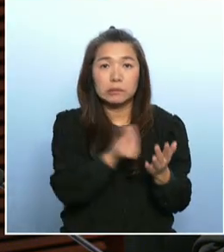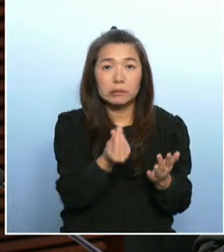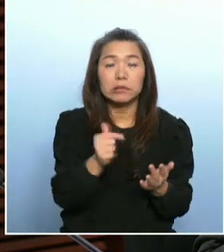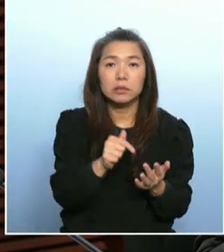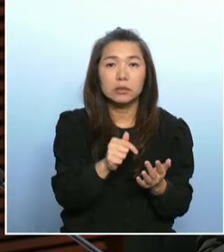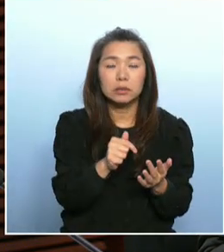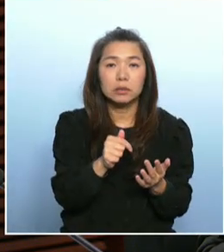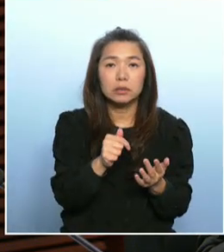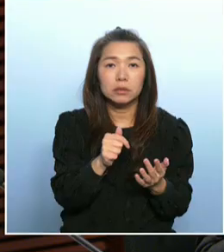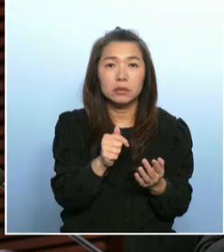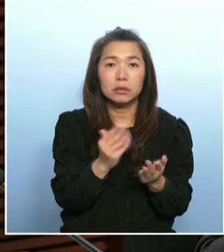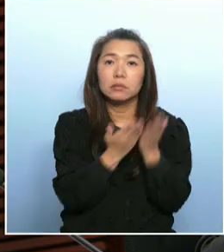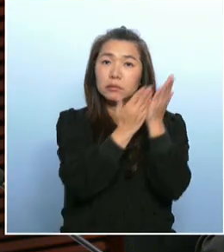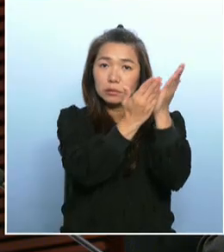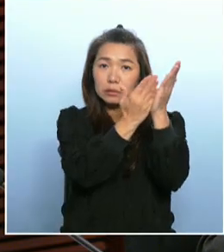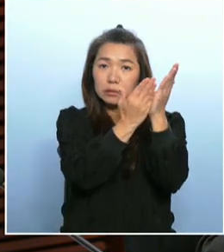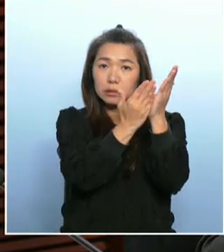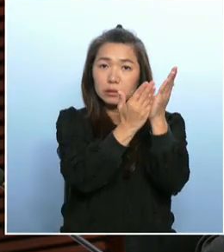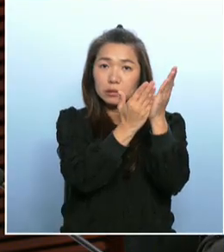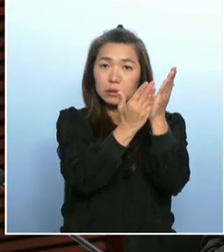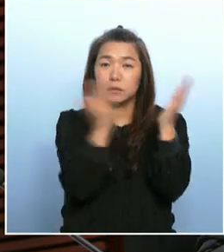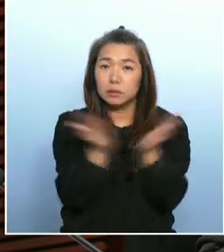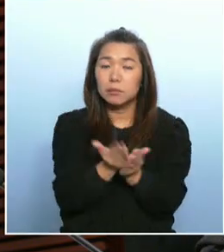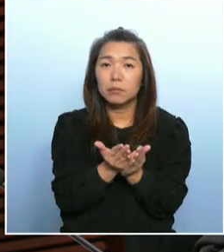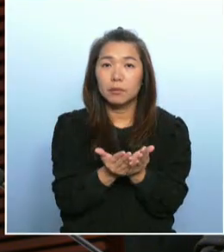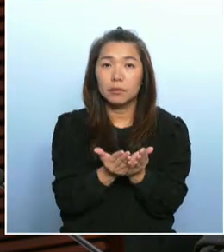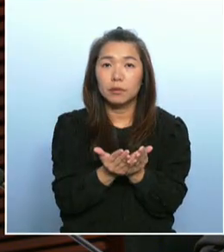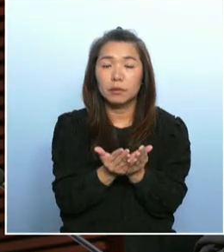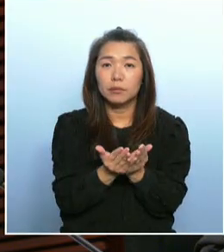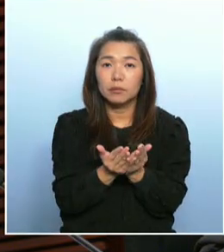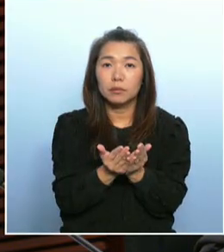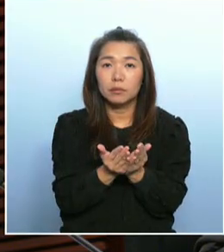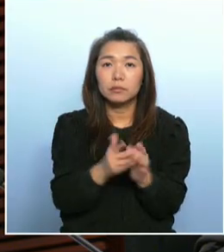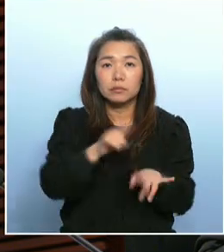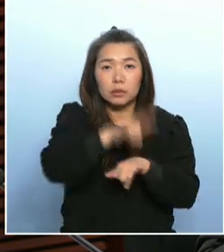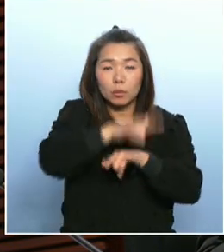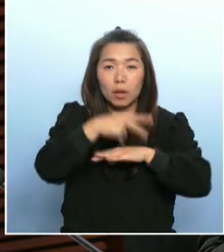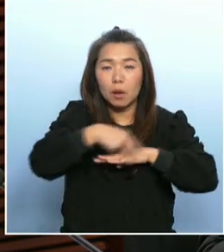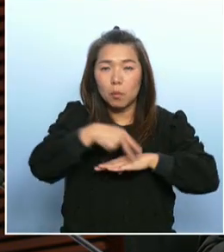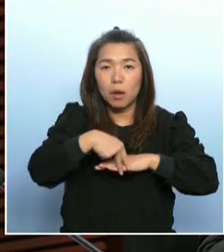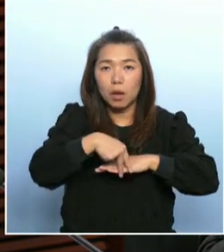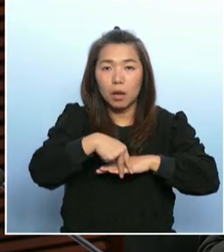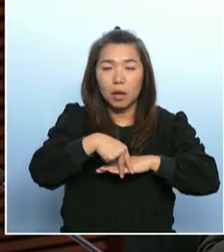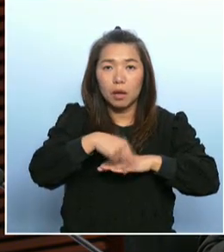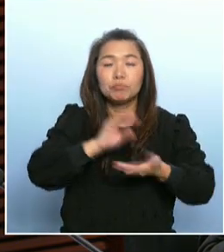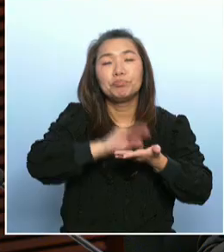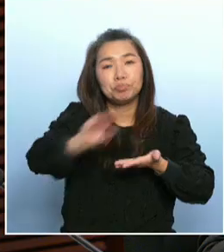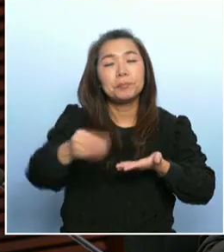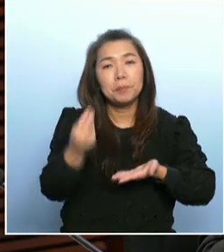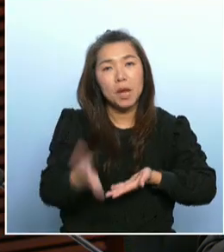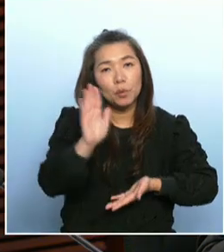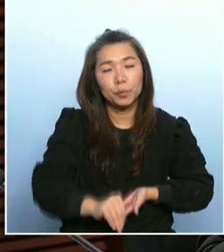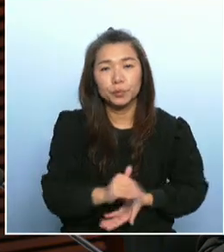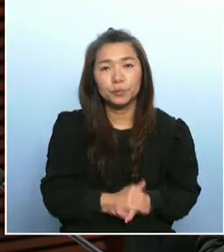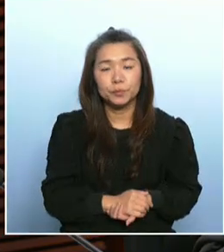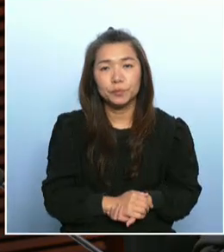involved for purchasing or repairing wheelchairs will be covered. As long as they can provide a proof, the expenses